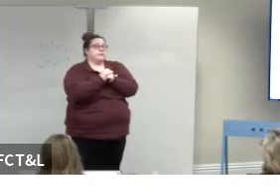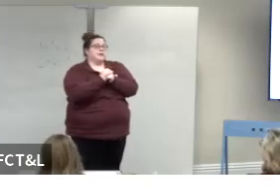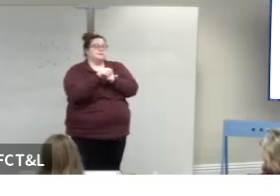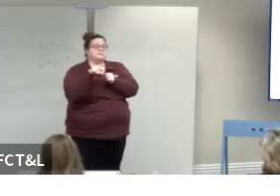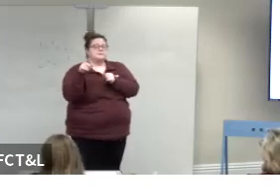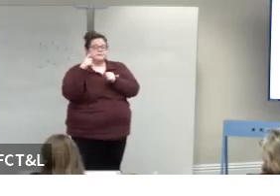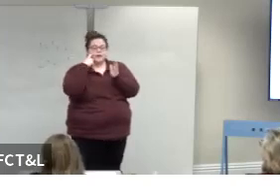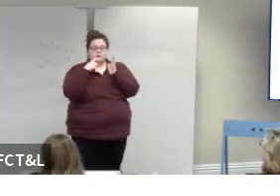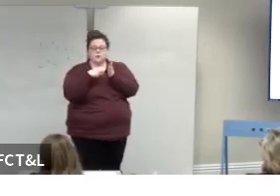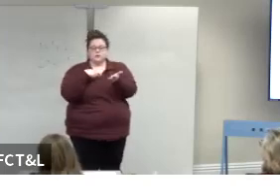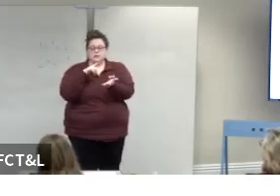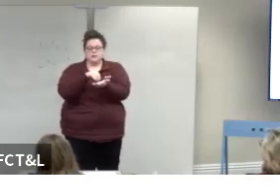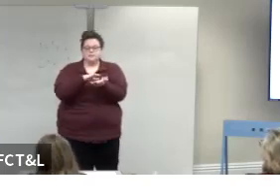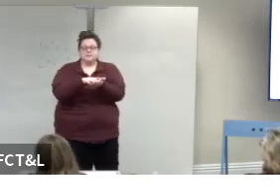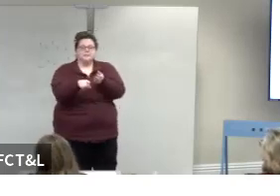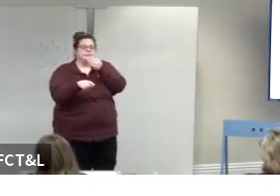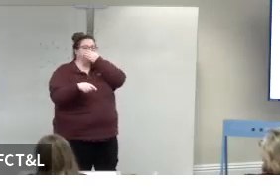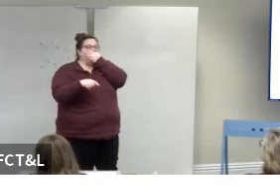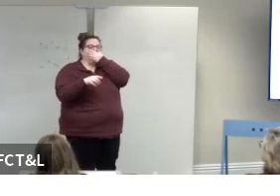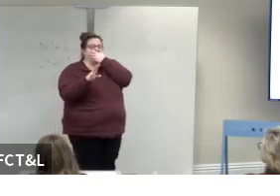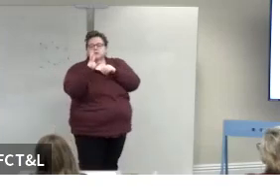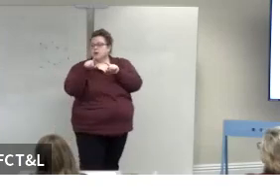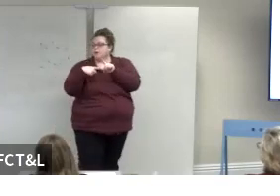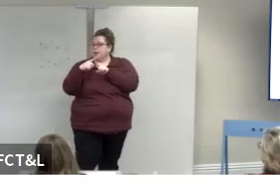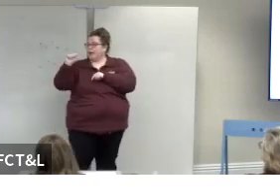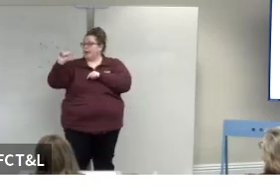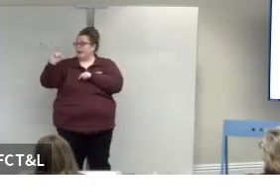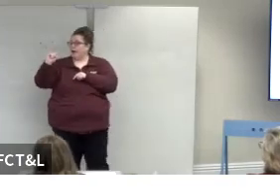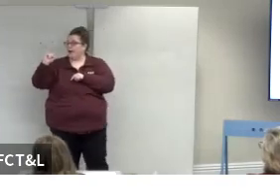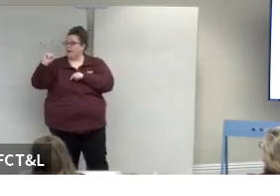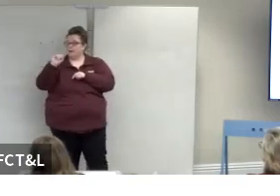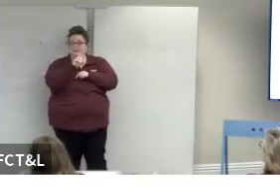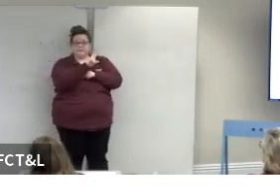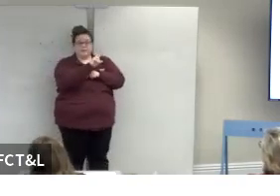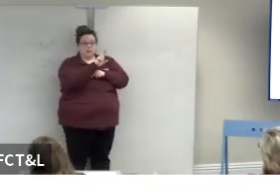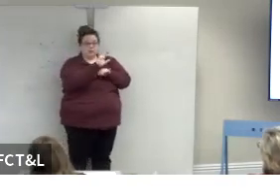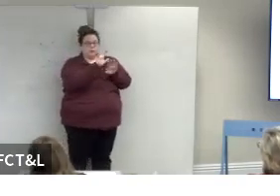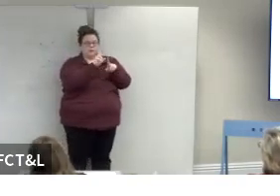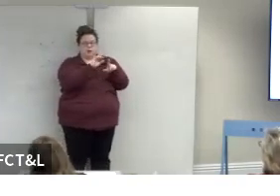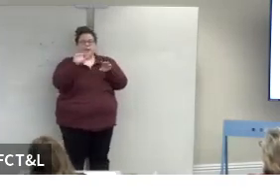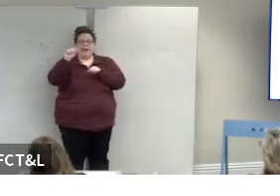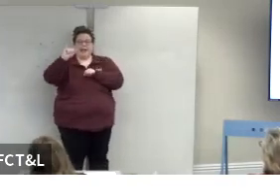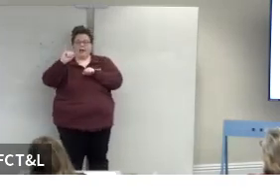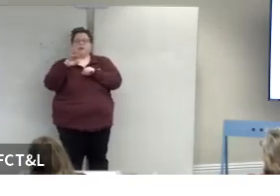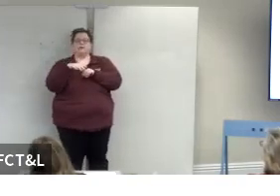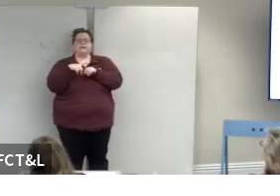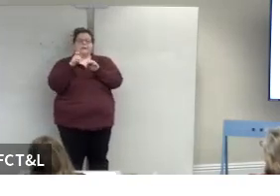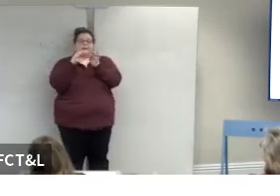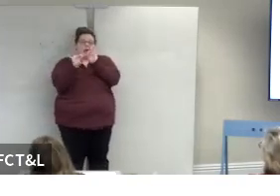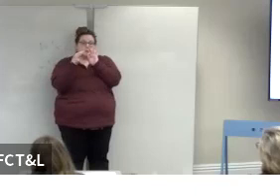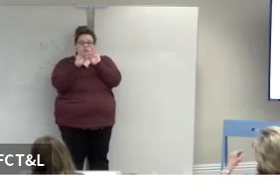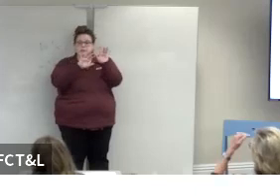captioned. And I put this down in my notes about AI,